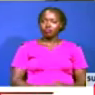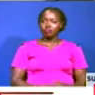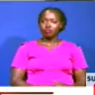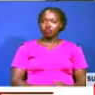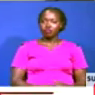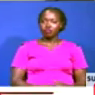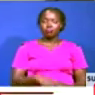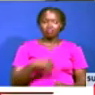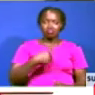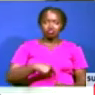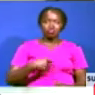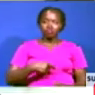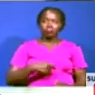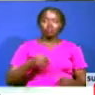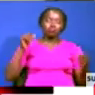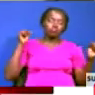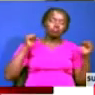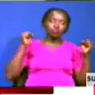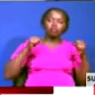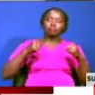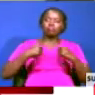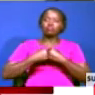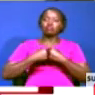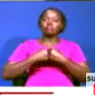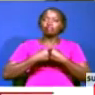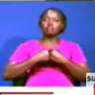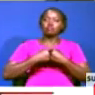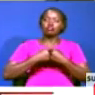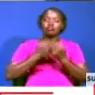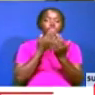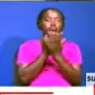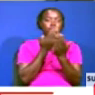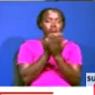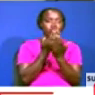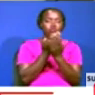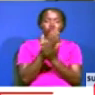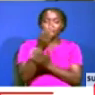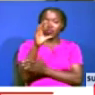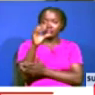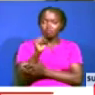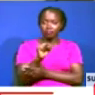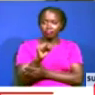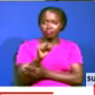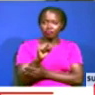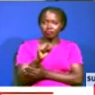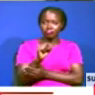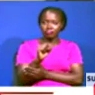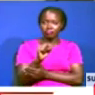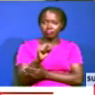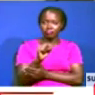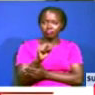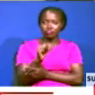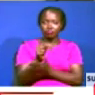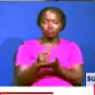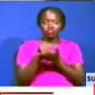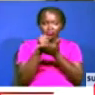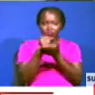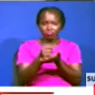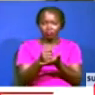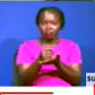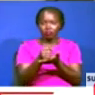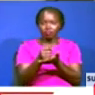Malindi Beach soccer teams have made a passionate appeal to the Sports Cabinet Secretary Ababu Namwamba to intervene and root